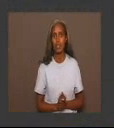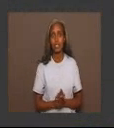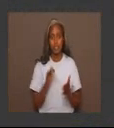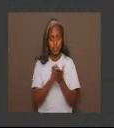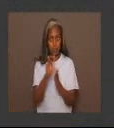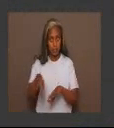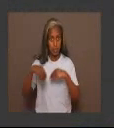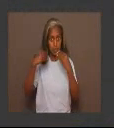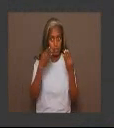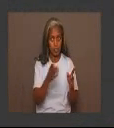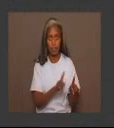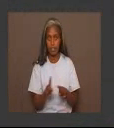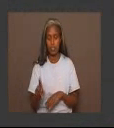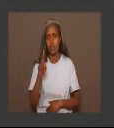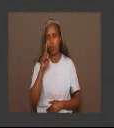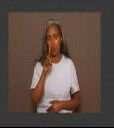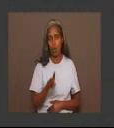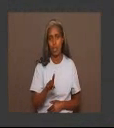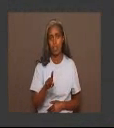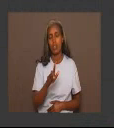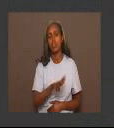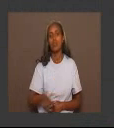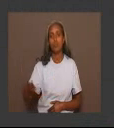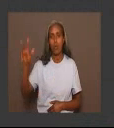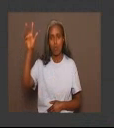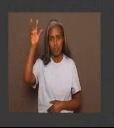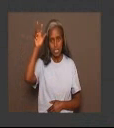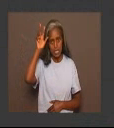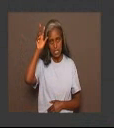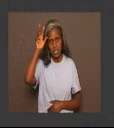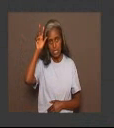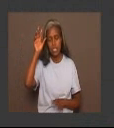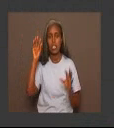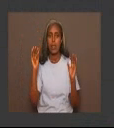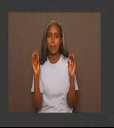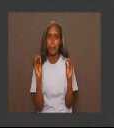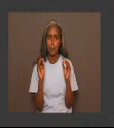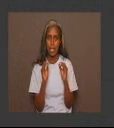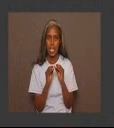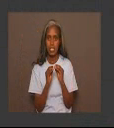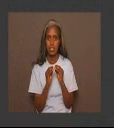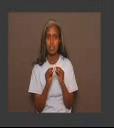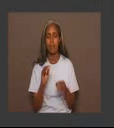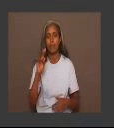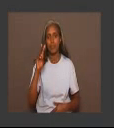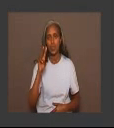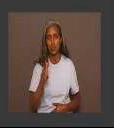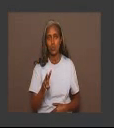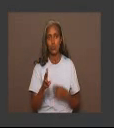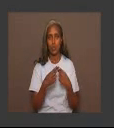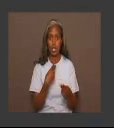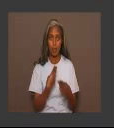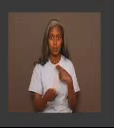That gives us 1 to the power of 3 plus